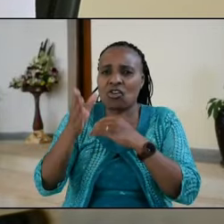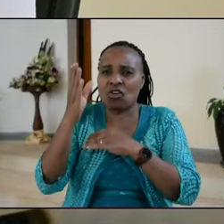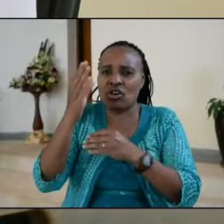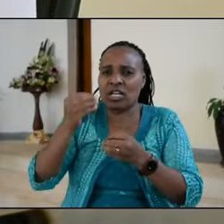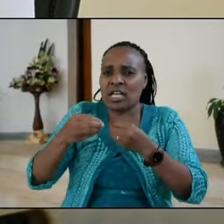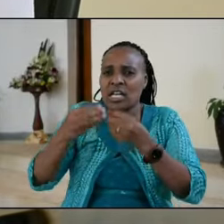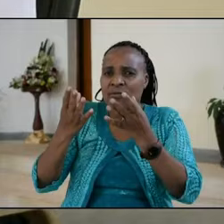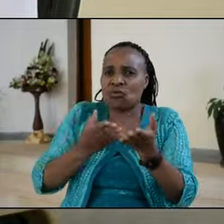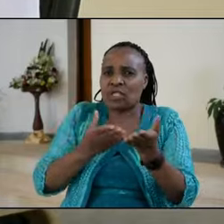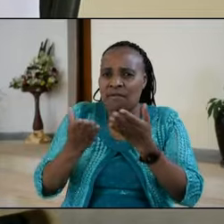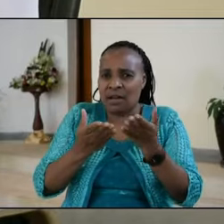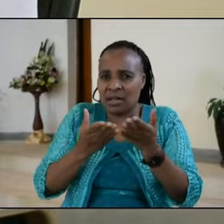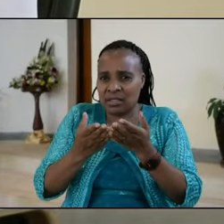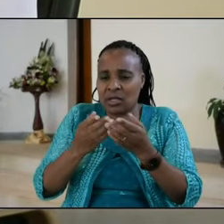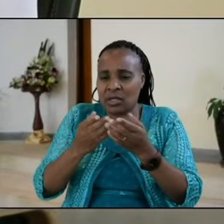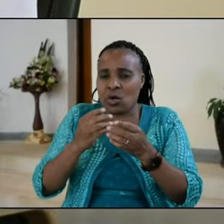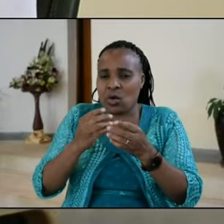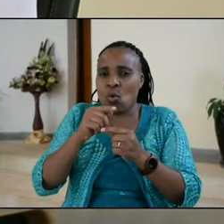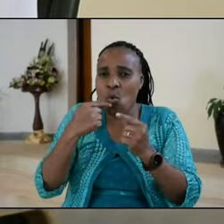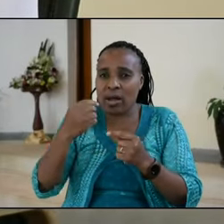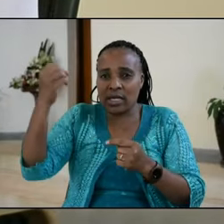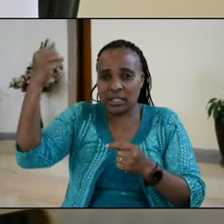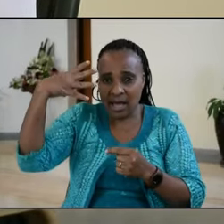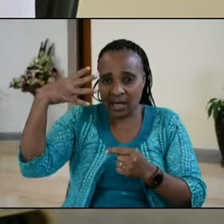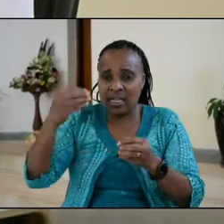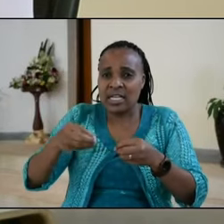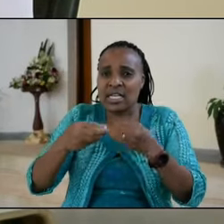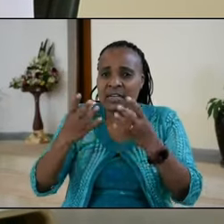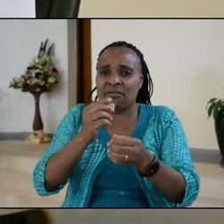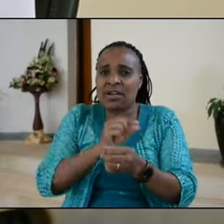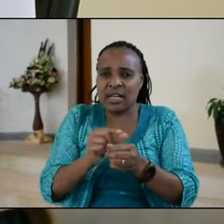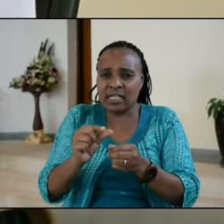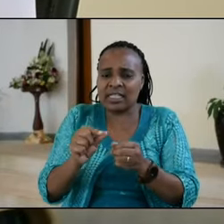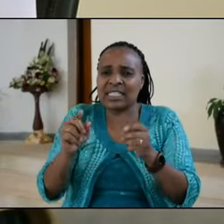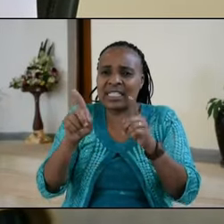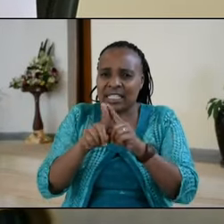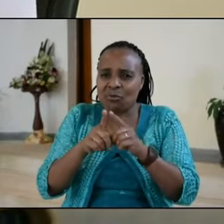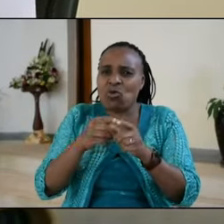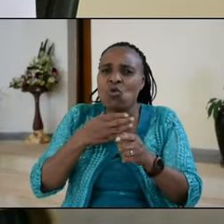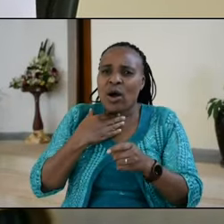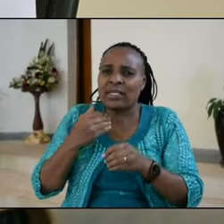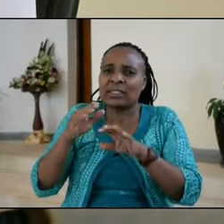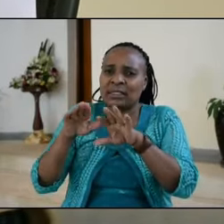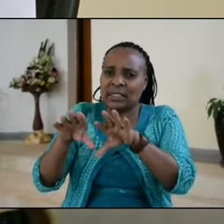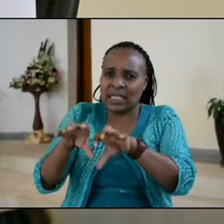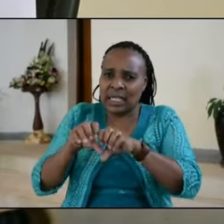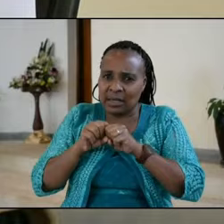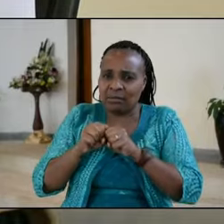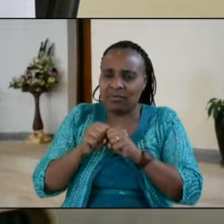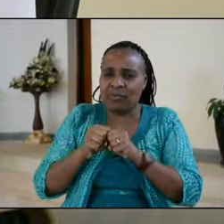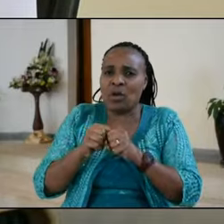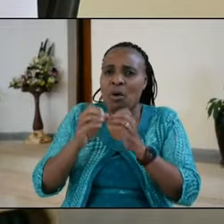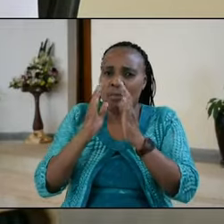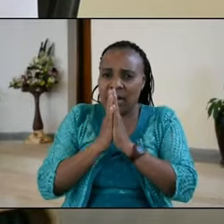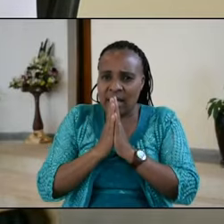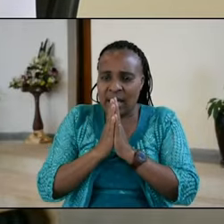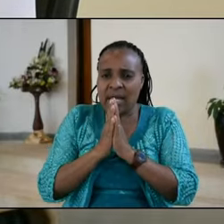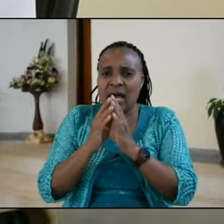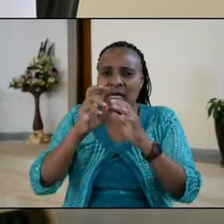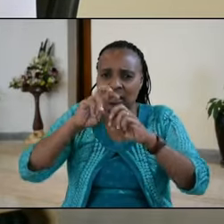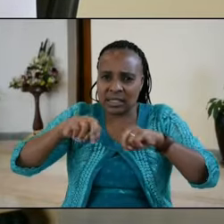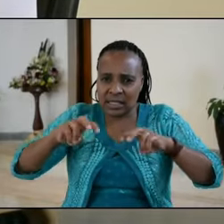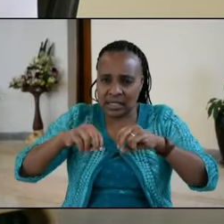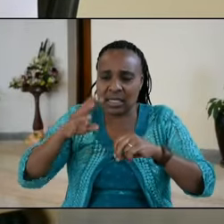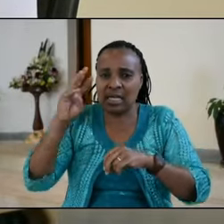inspired word, God has given us that grace. And we also need to claim it. We need to pray and seek him so that even as we are